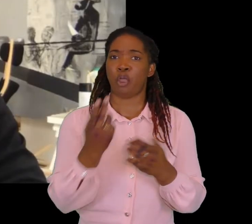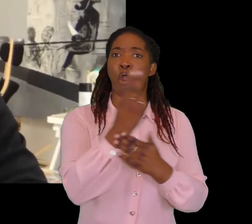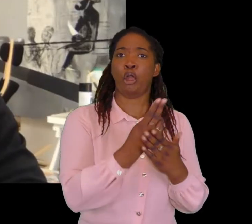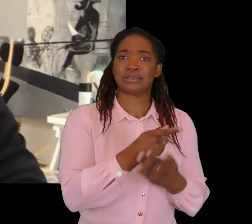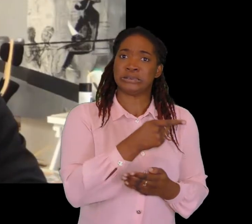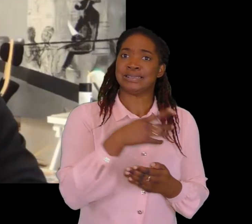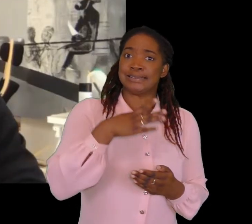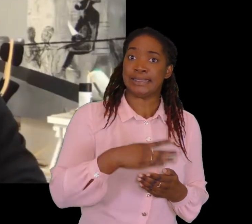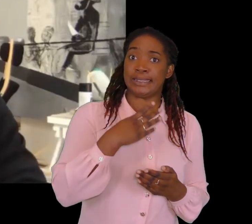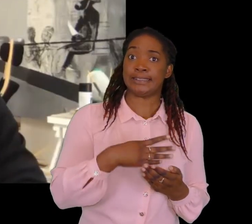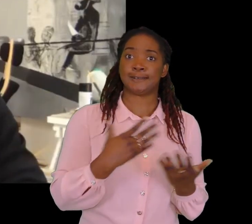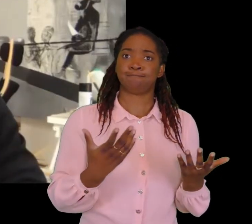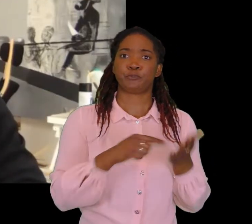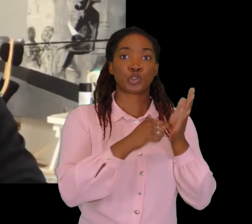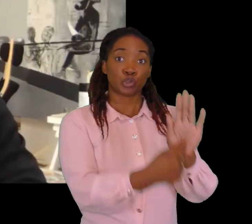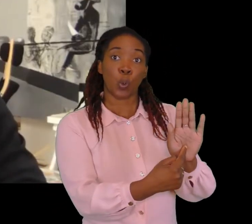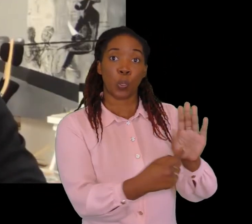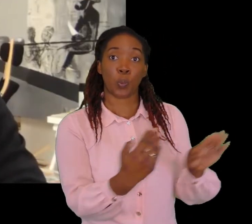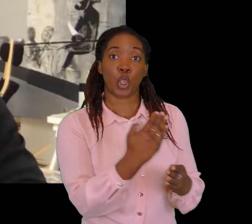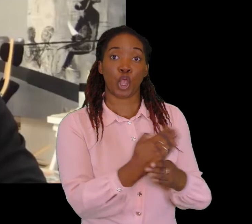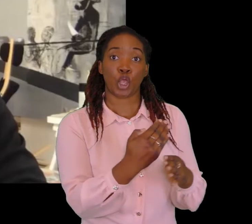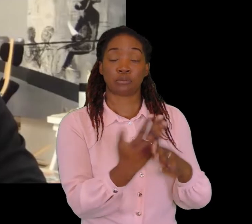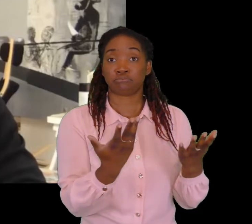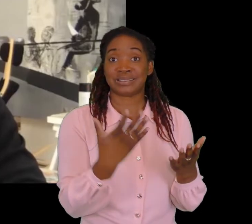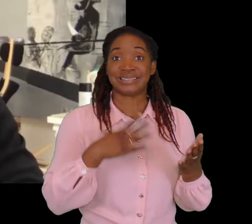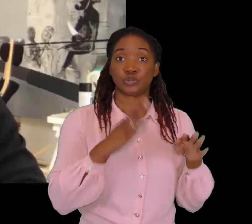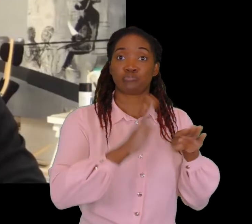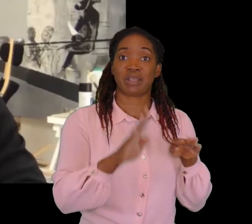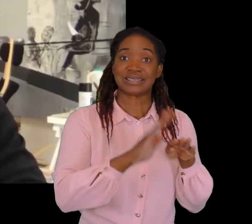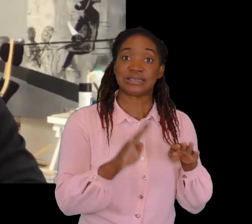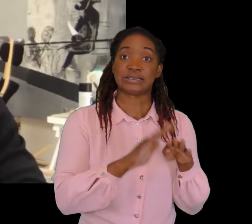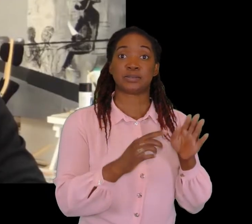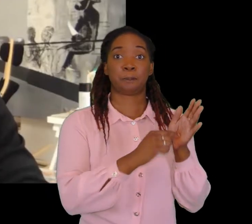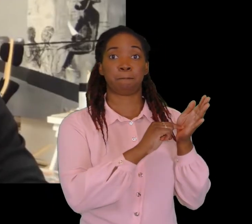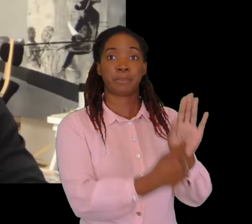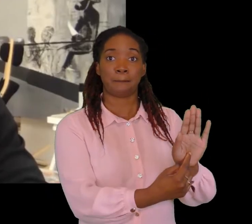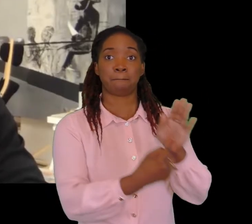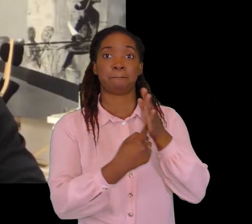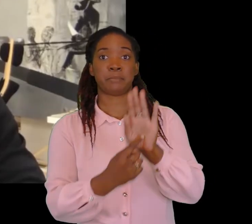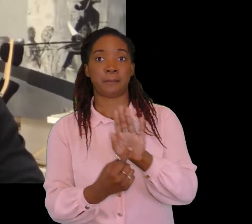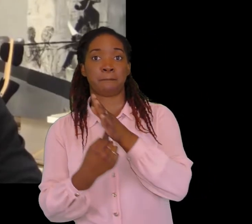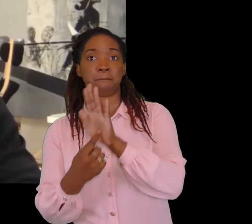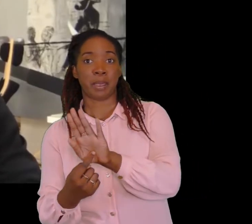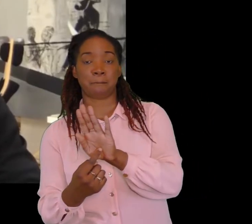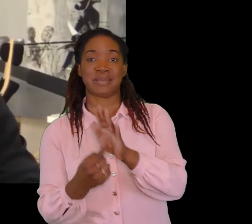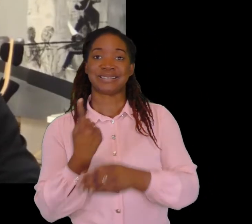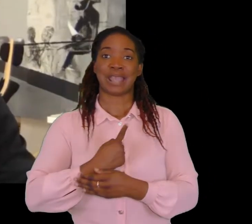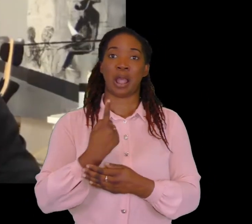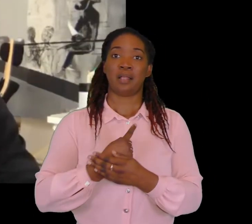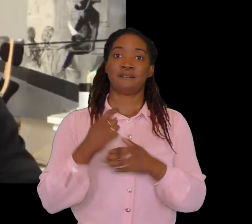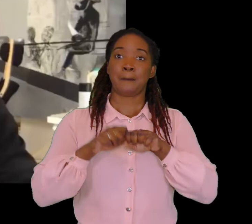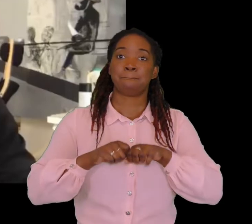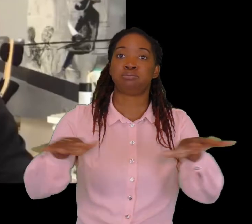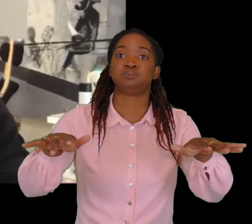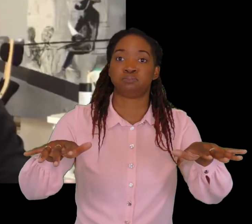need to show their work, to practice, and to sort of publicize their work. They have those needs.